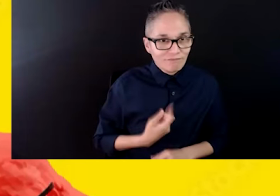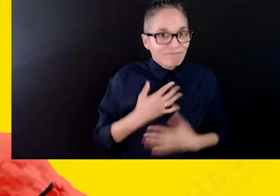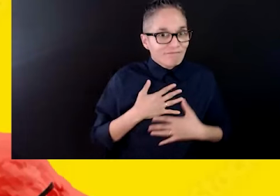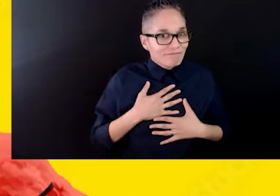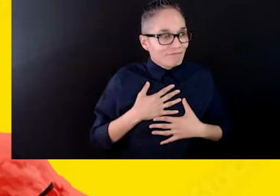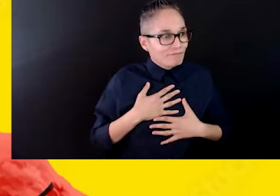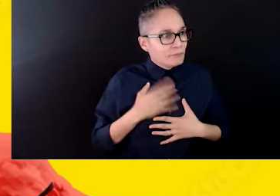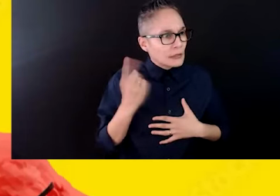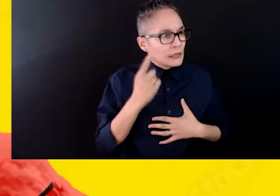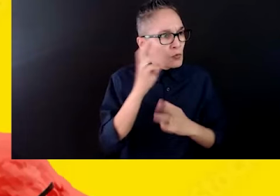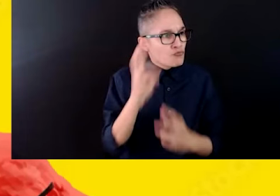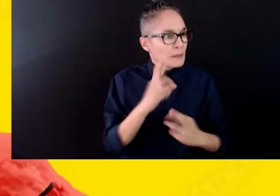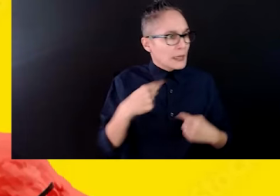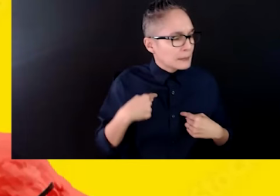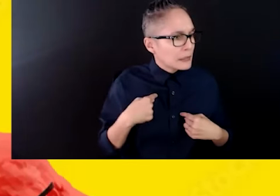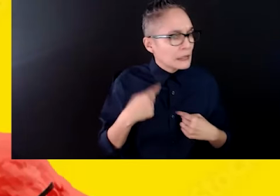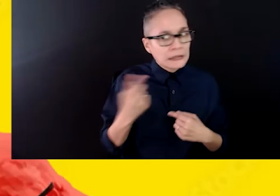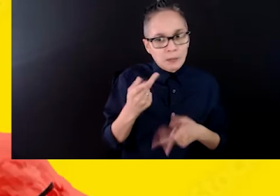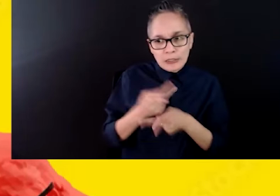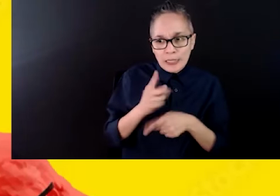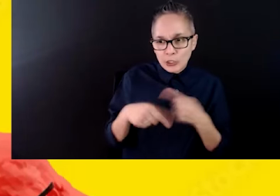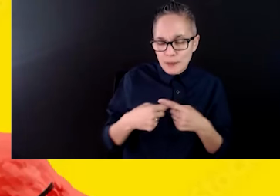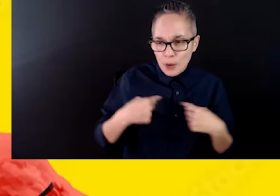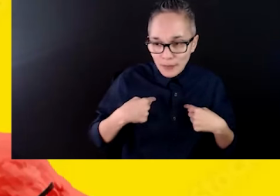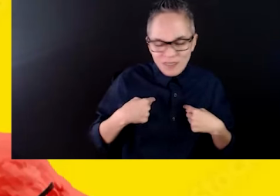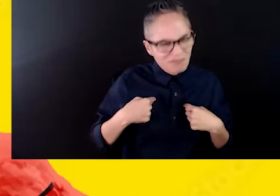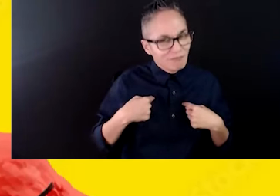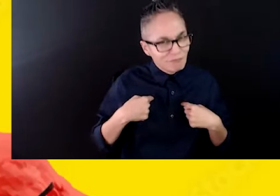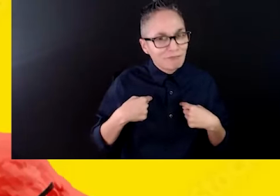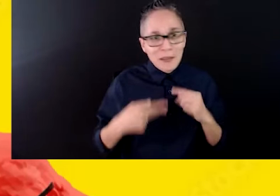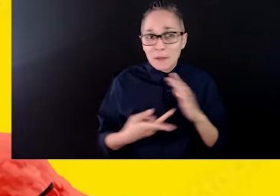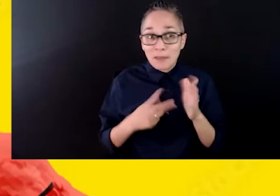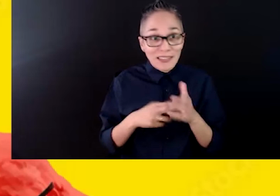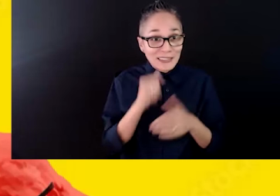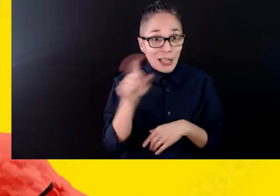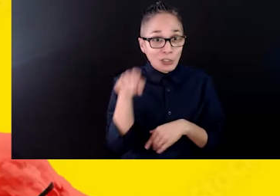respected or being like cared to. So, and that's what I'm hearing. So it's not just